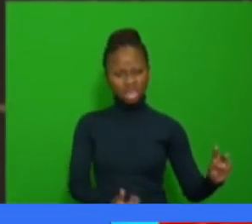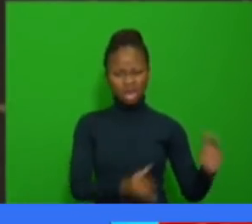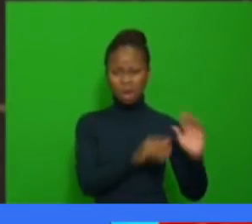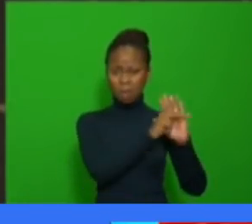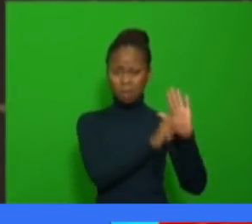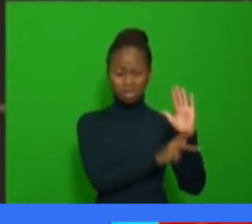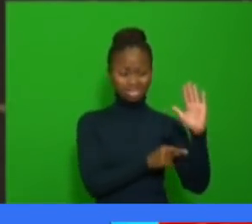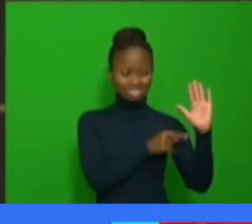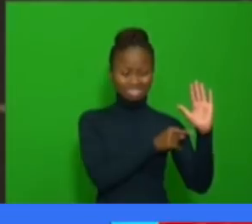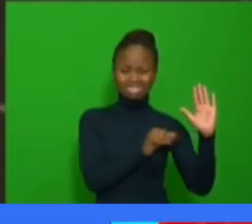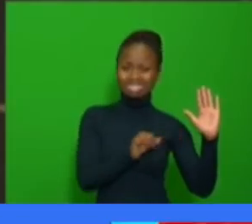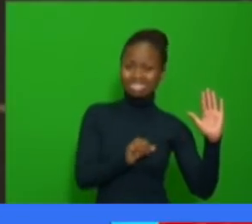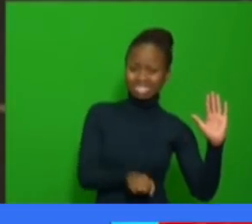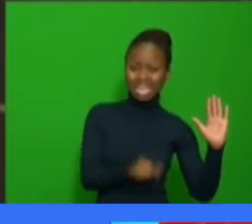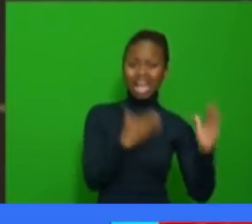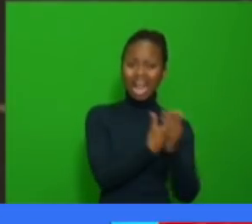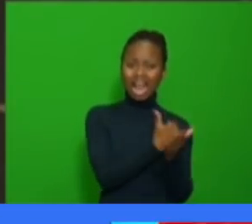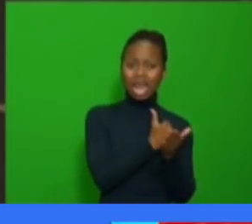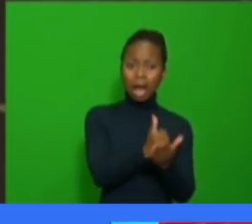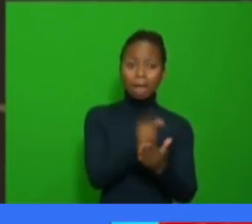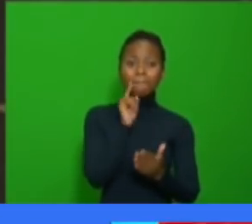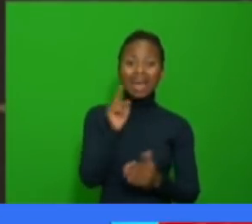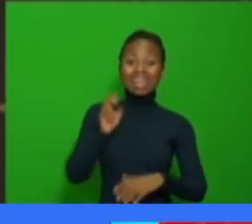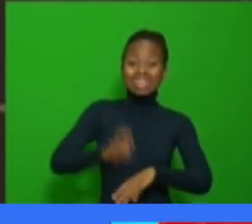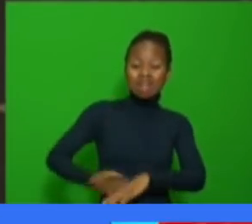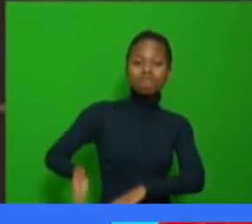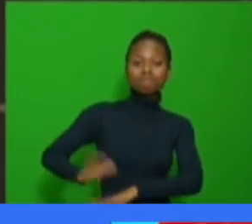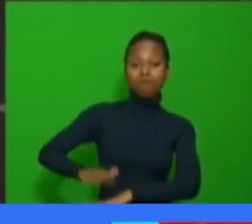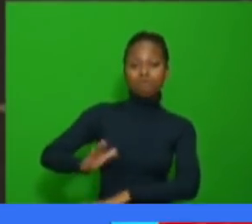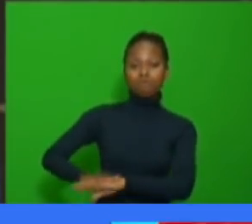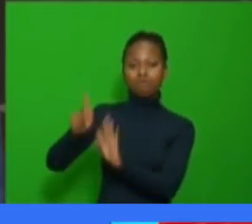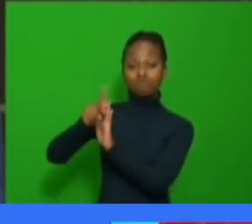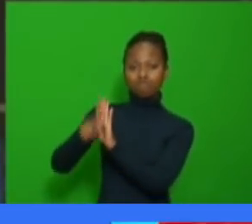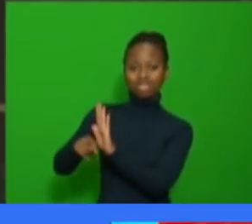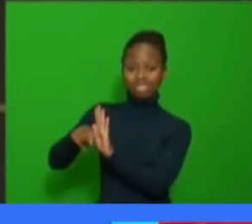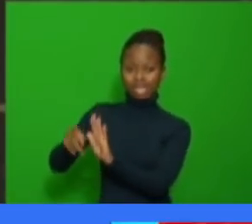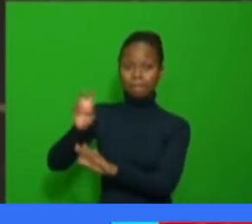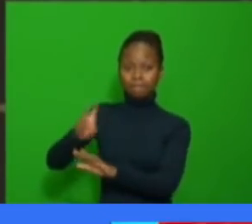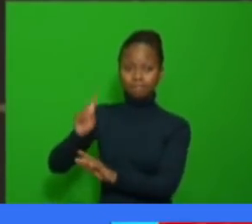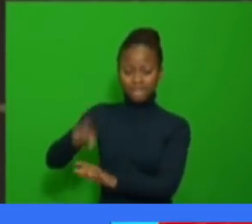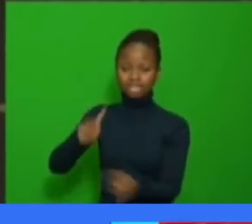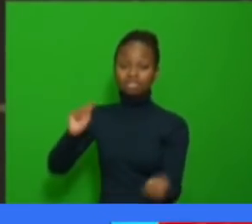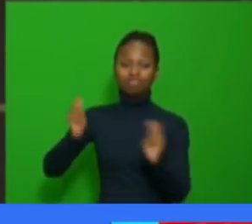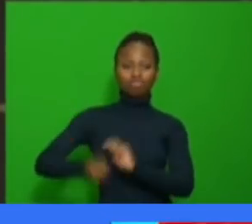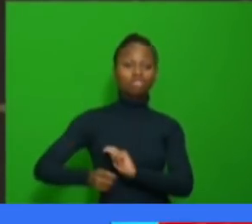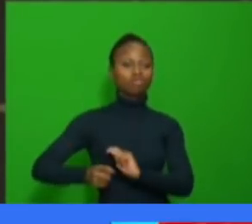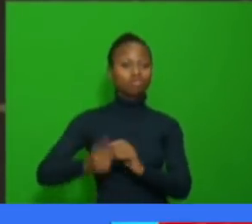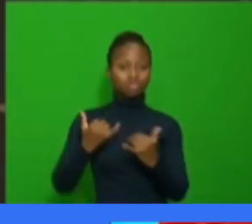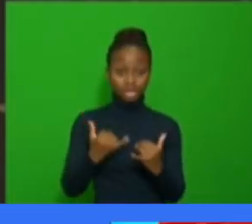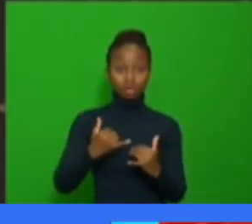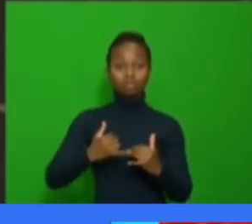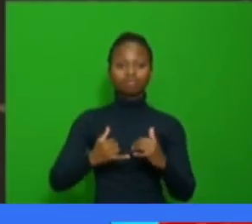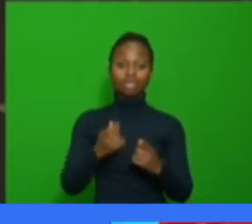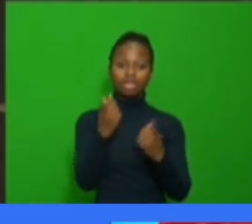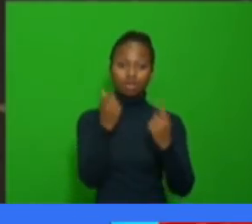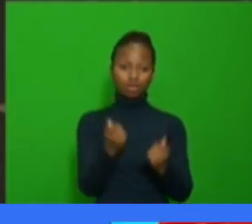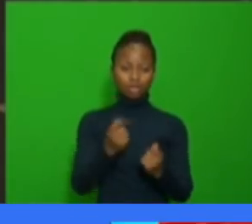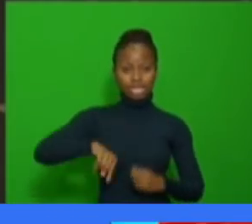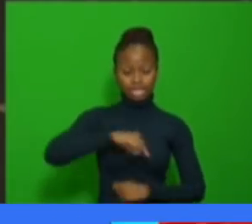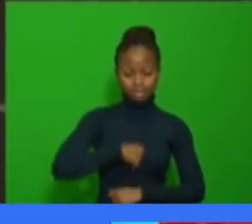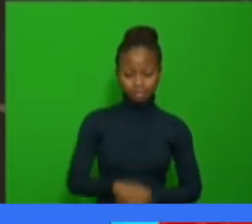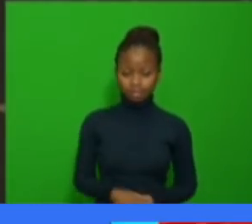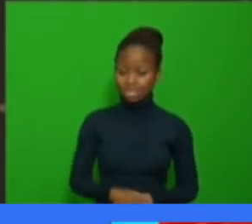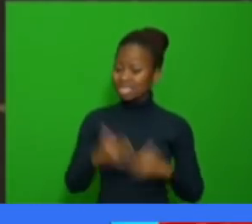are primarily structural in nature and cannot be resolved by monetary policy alone. It is now even